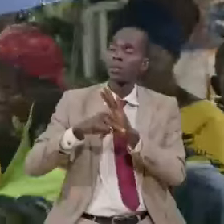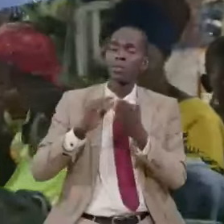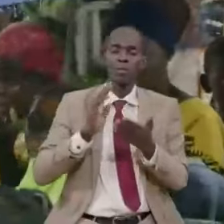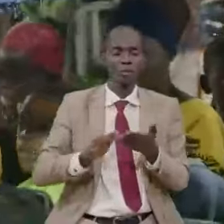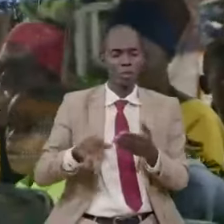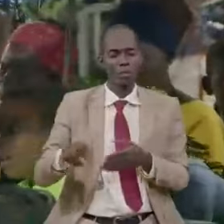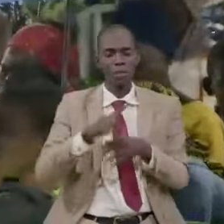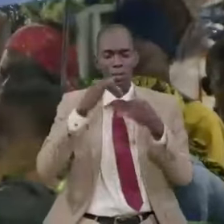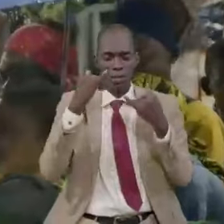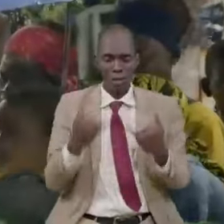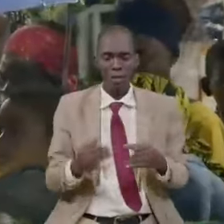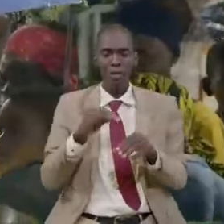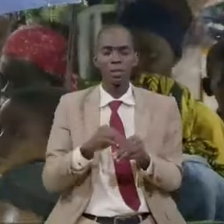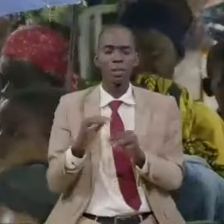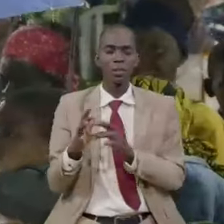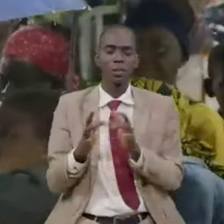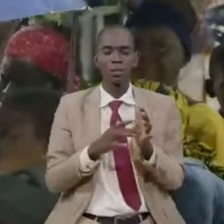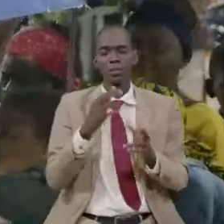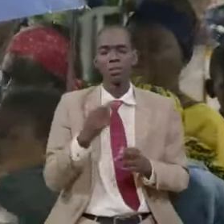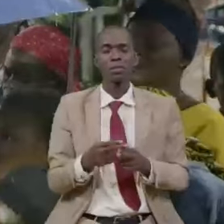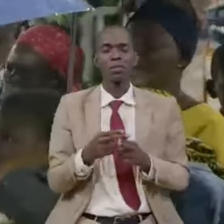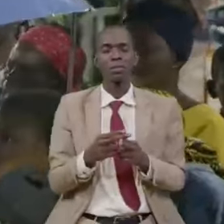name. A good amen. Amen.